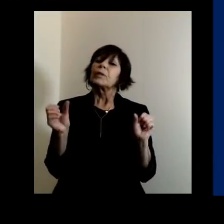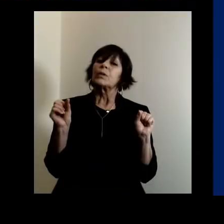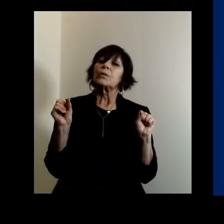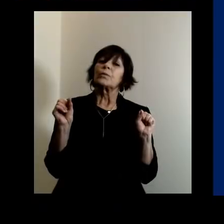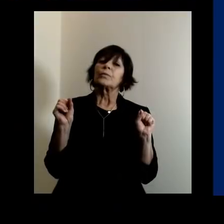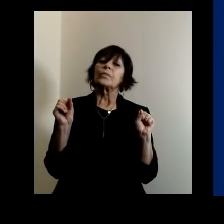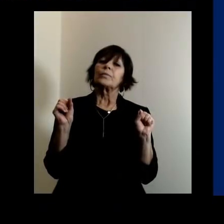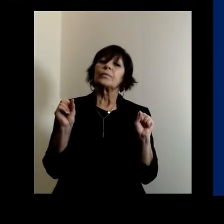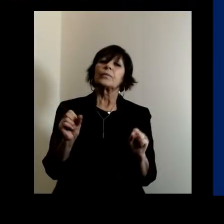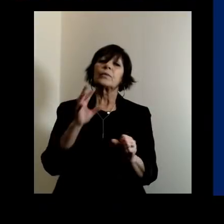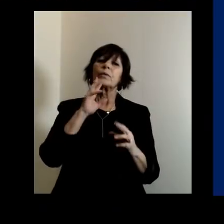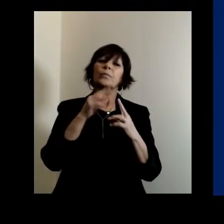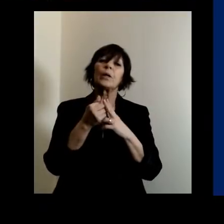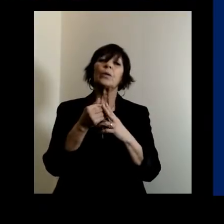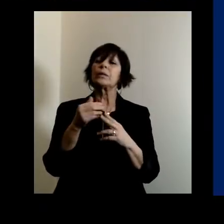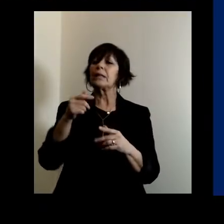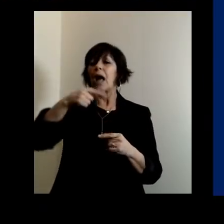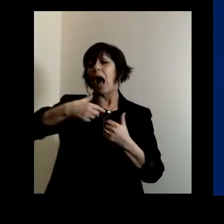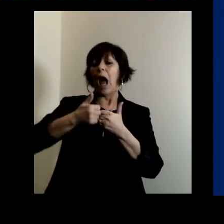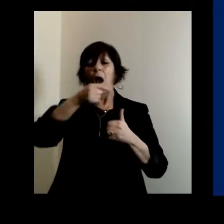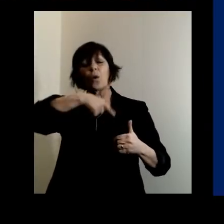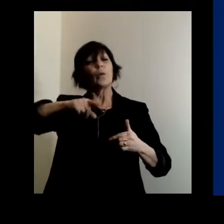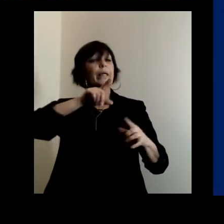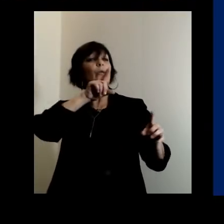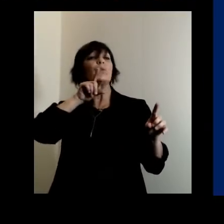talk about Erie County Responds.